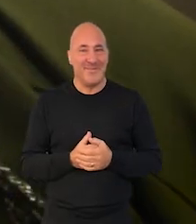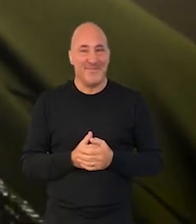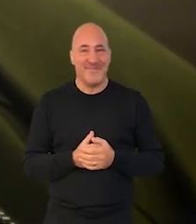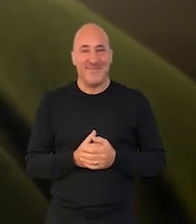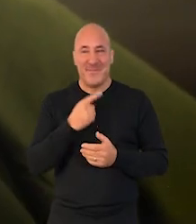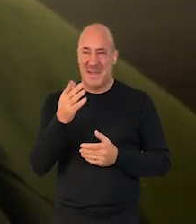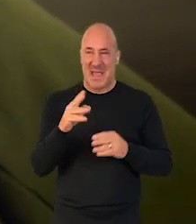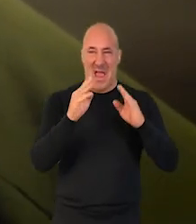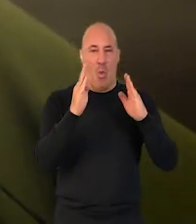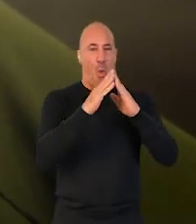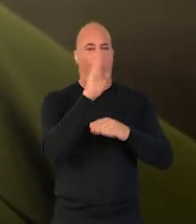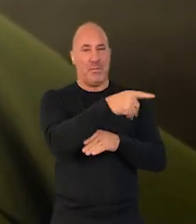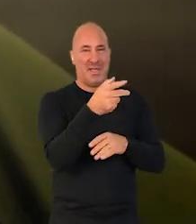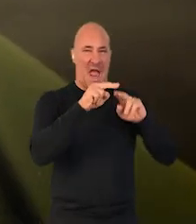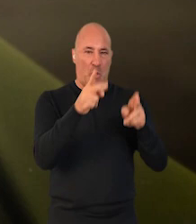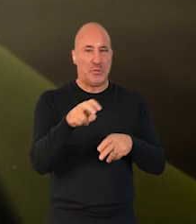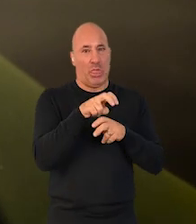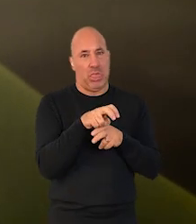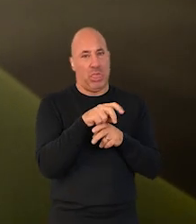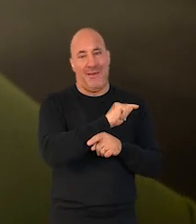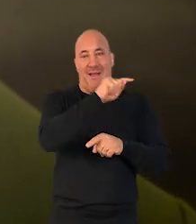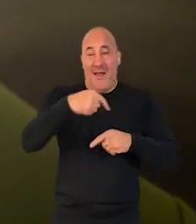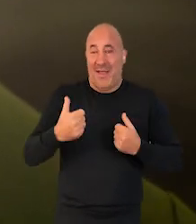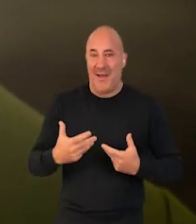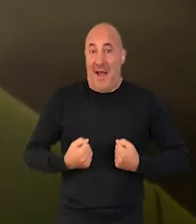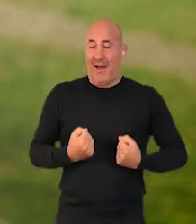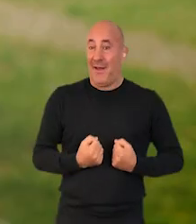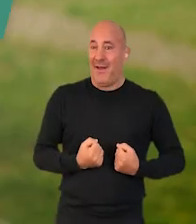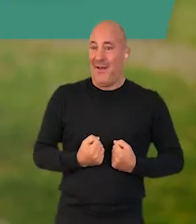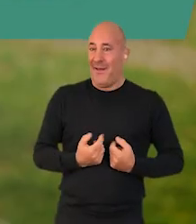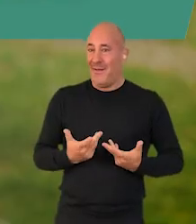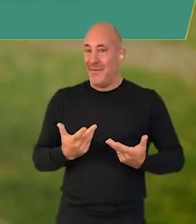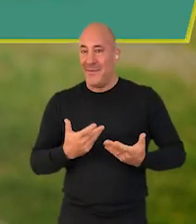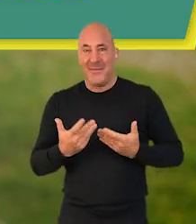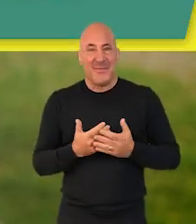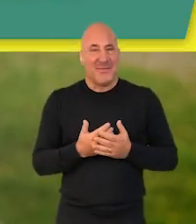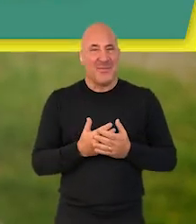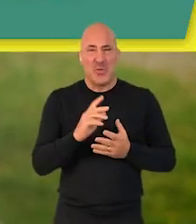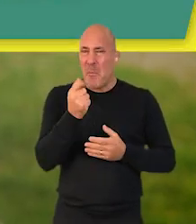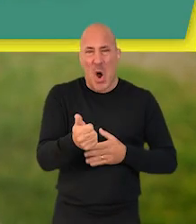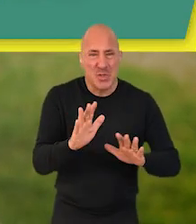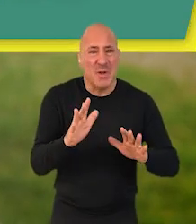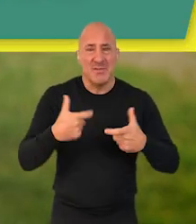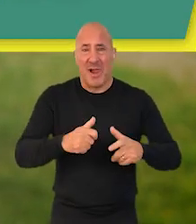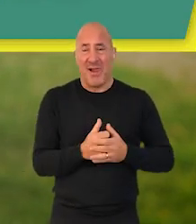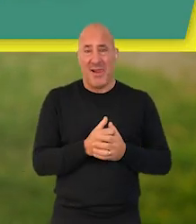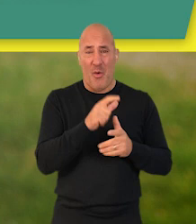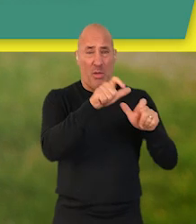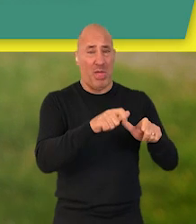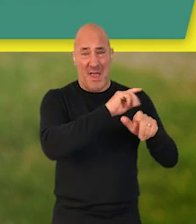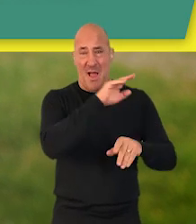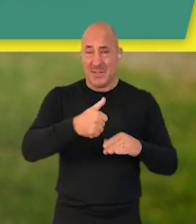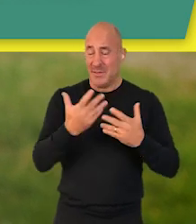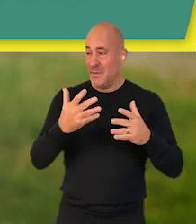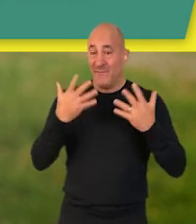it. I think they get a bit of an uplift from when they're sat in the house, maybe not doing much, and they come here, you get out of